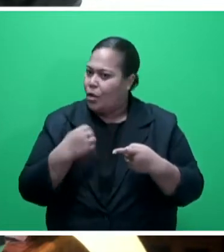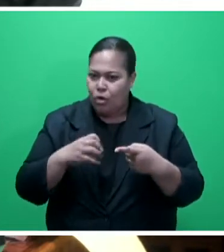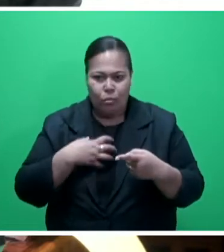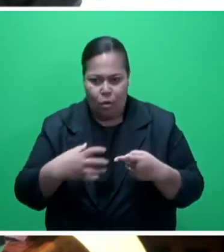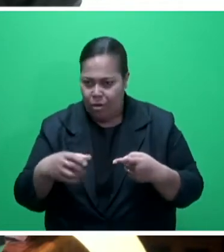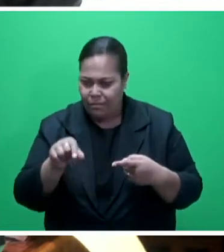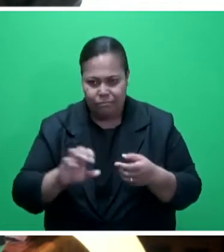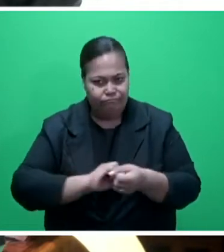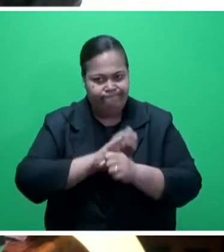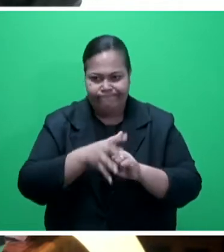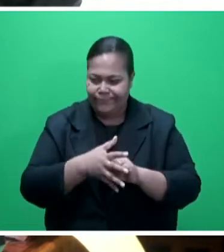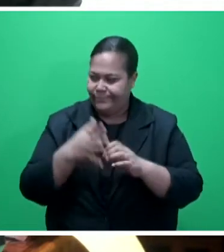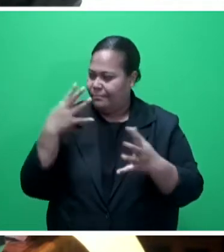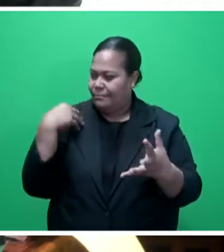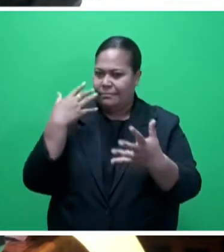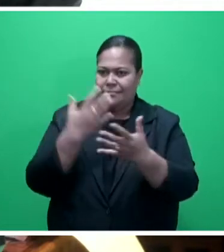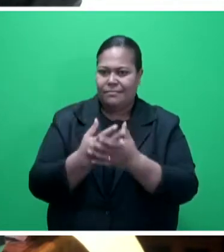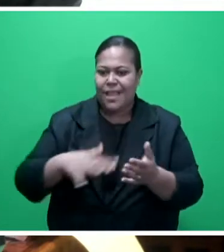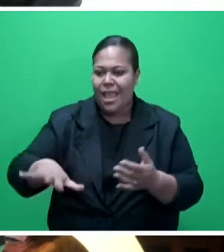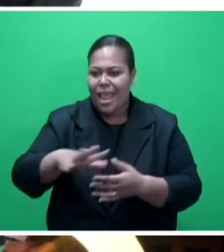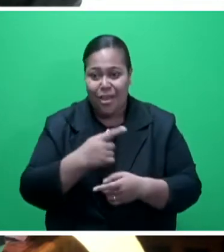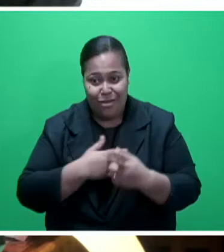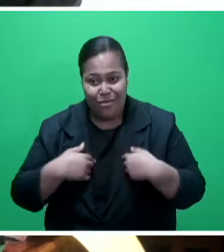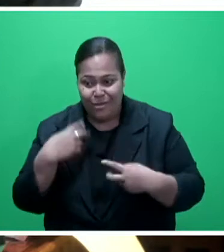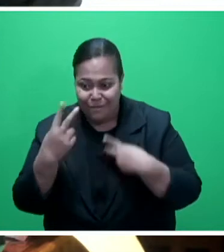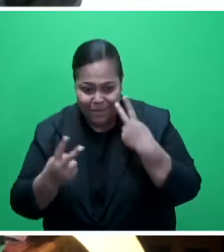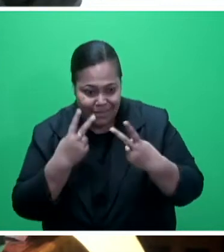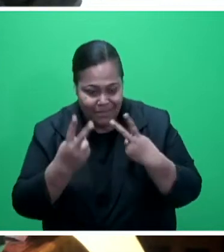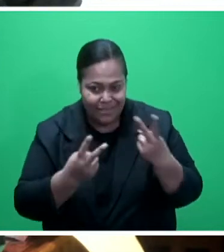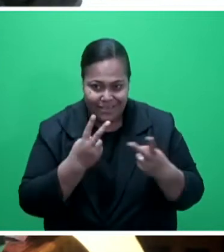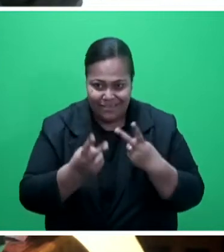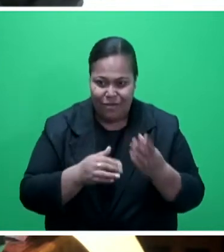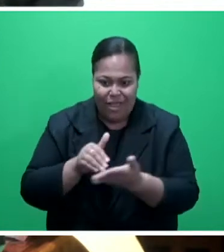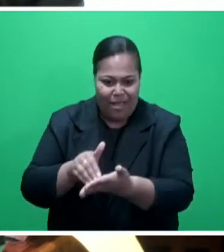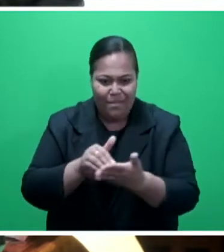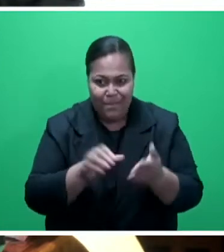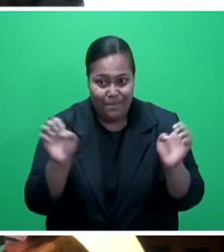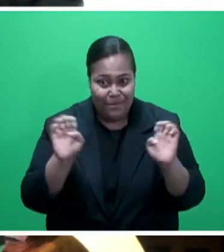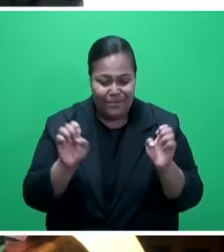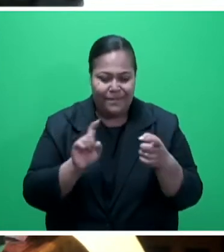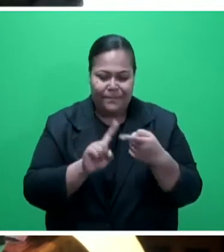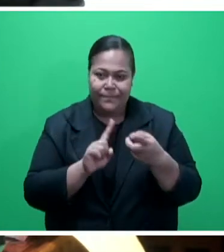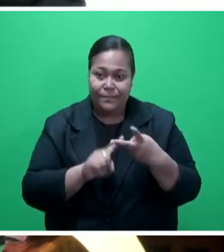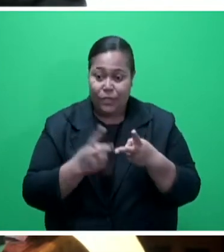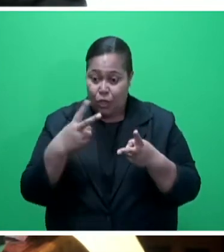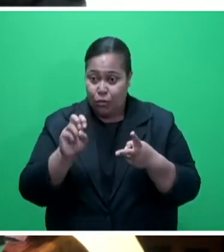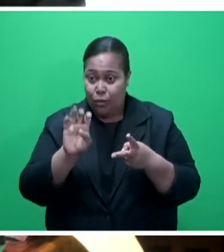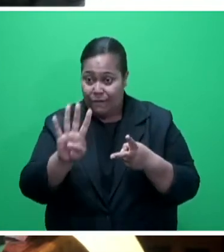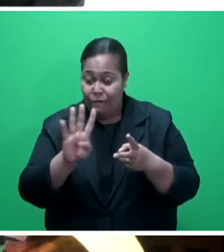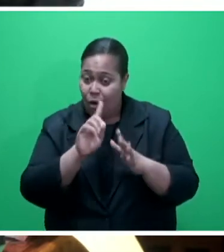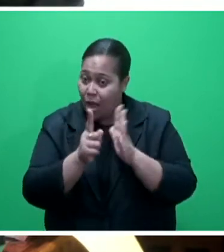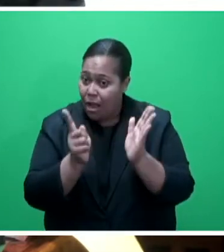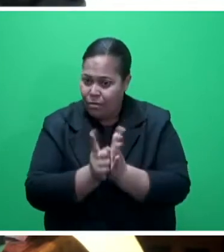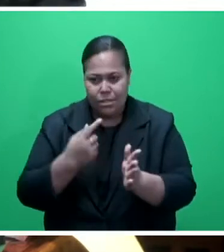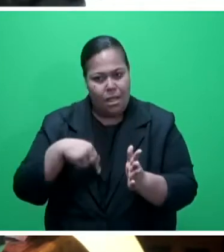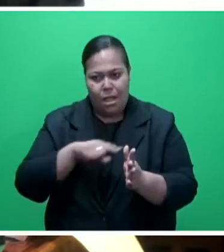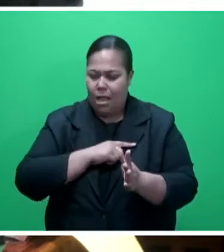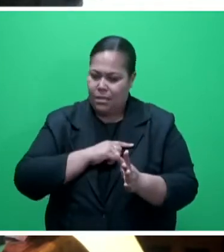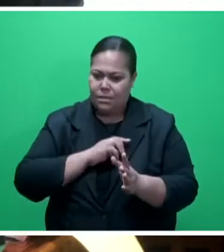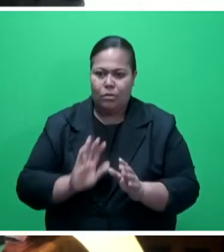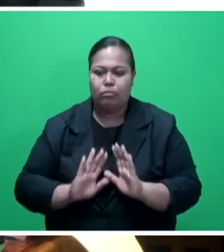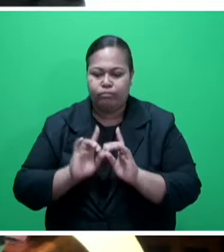cases has been recorded from the areas that were visited during the relief deployments. 2, within 24 hours we were on the ground with our